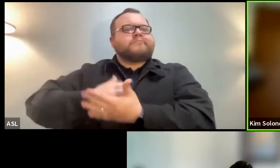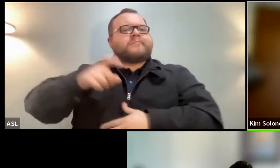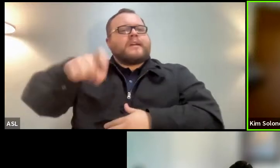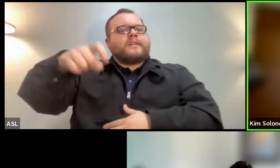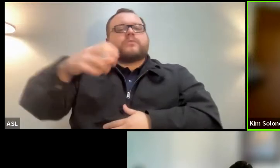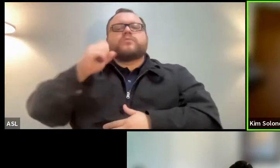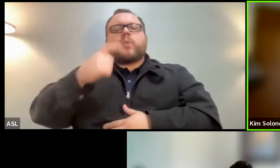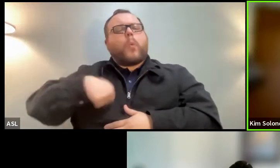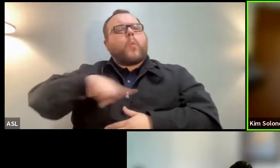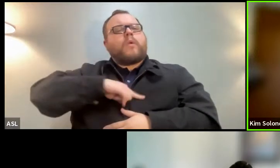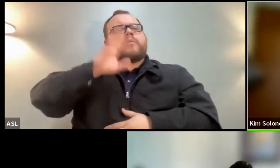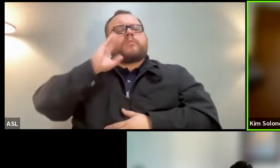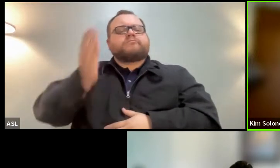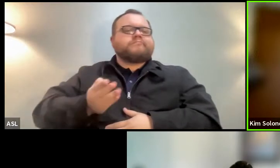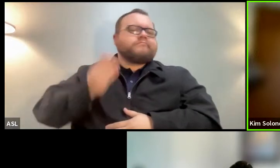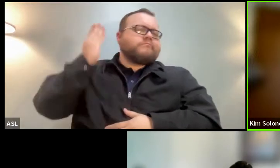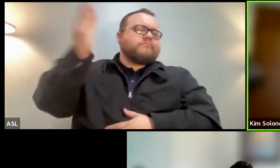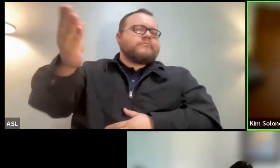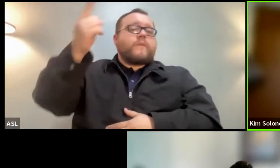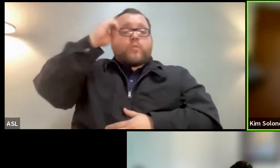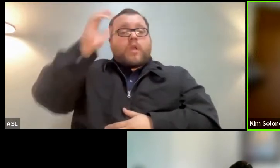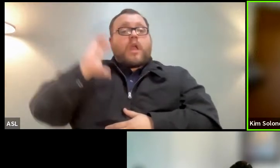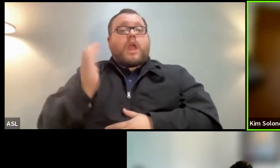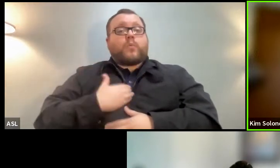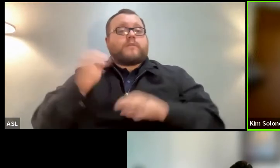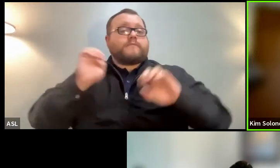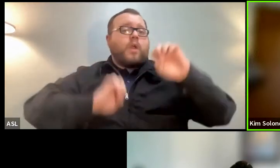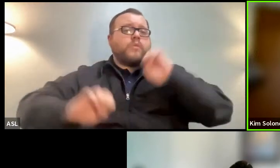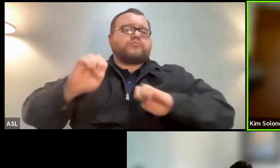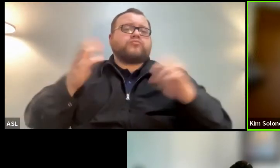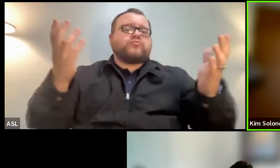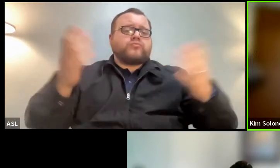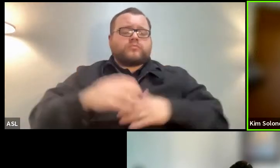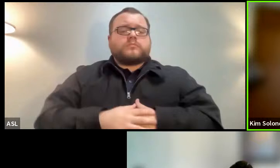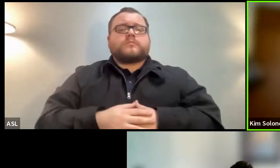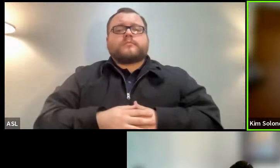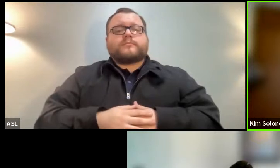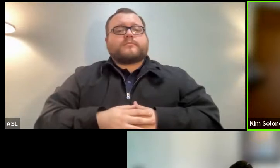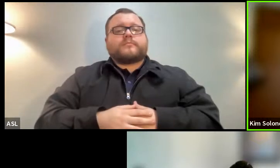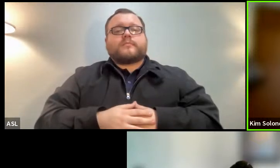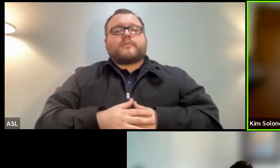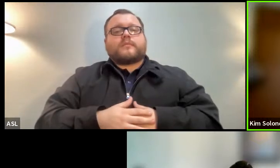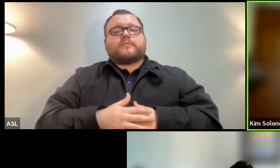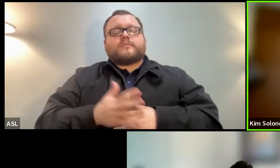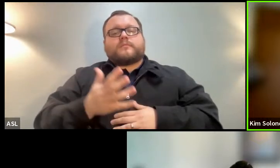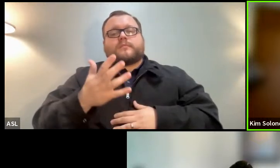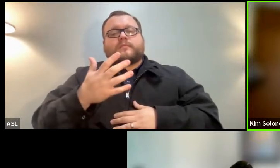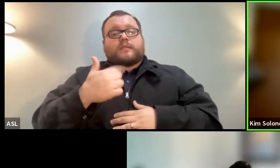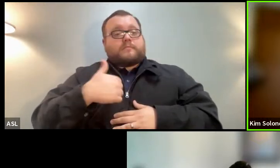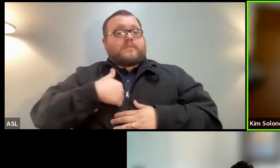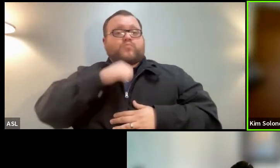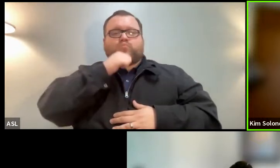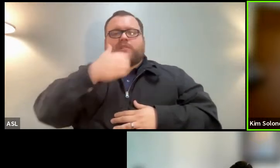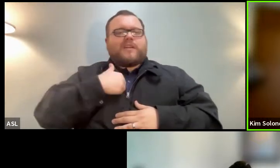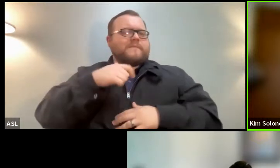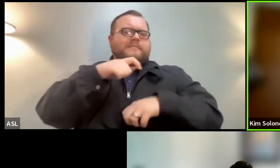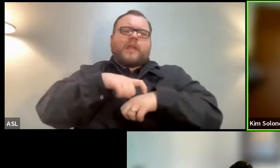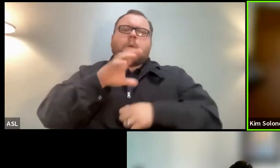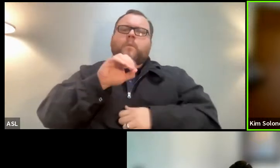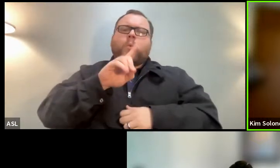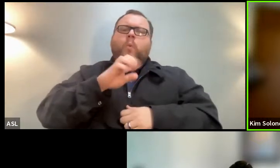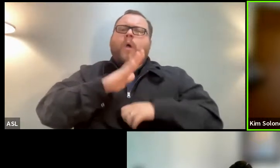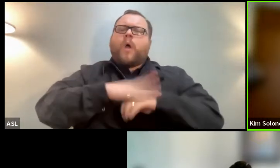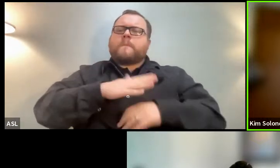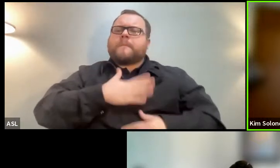we bill for our evaluations. I don't have I don't have a time code on mine. I don't know if Maureen has a time code on her. So